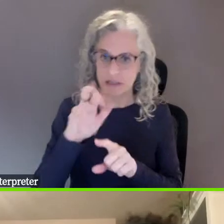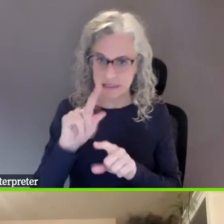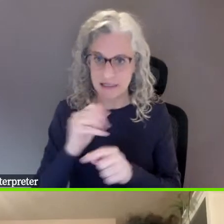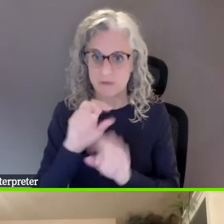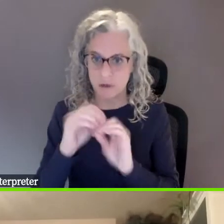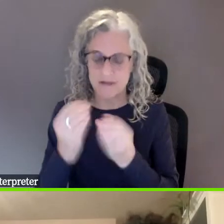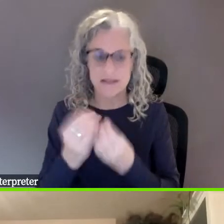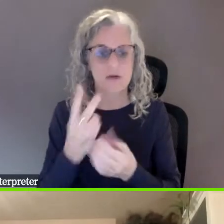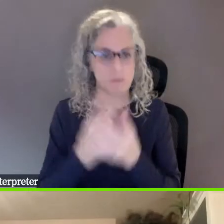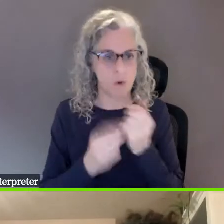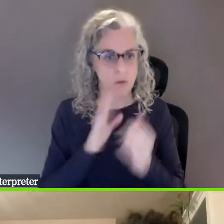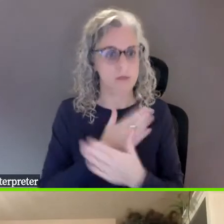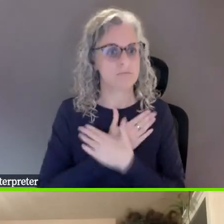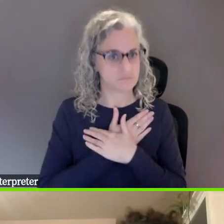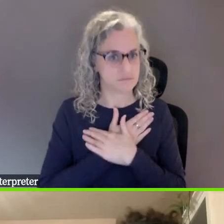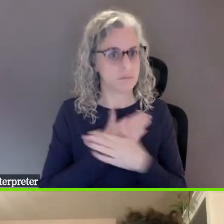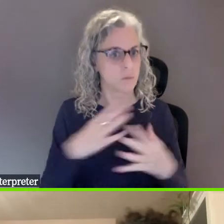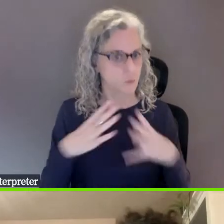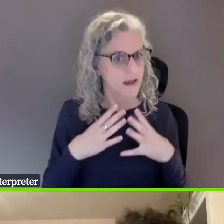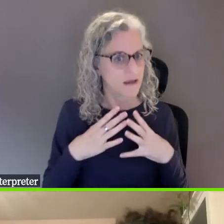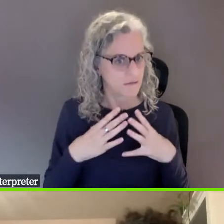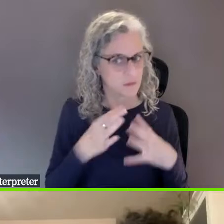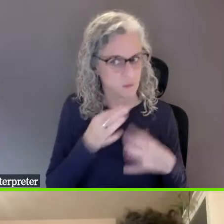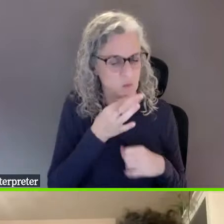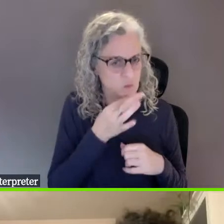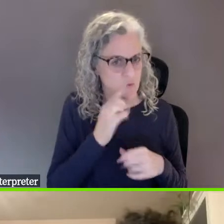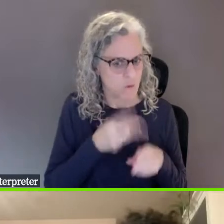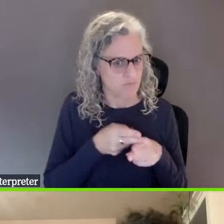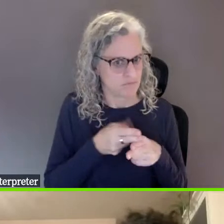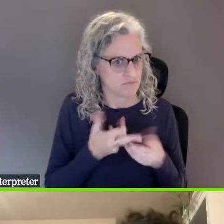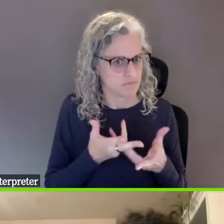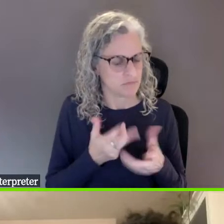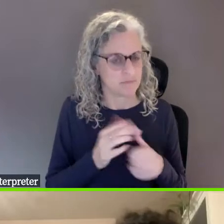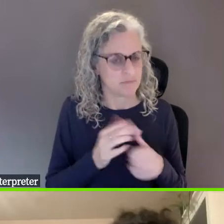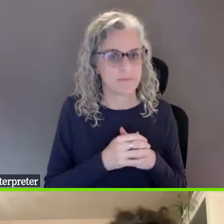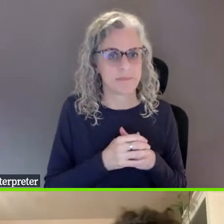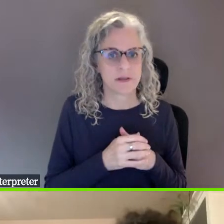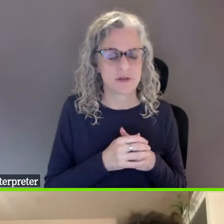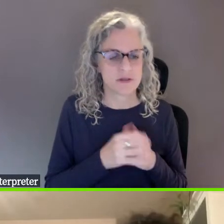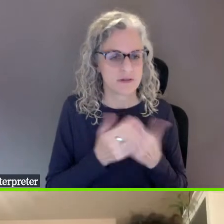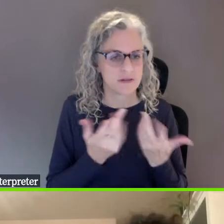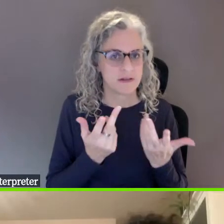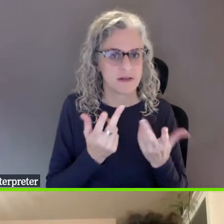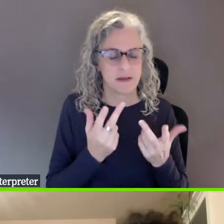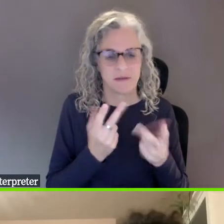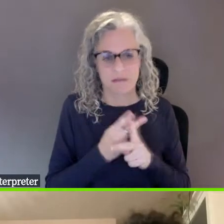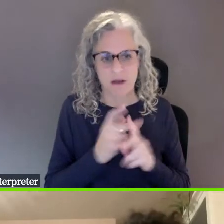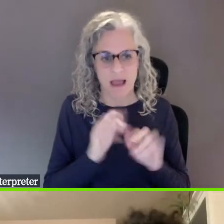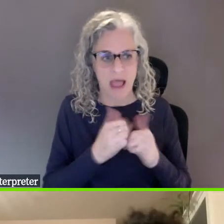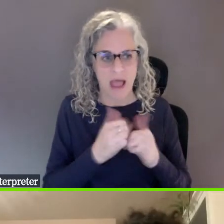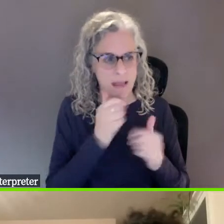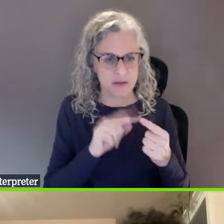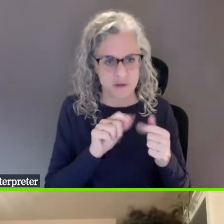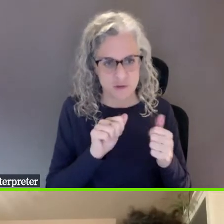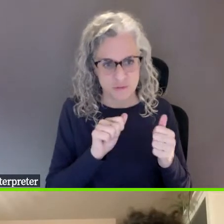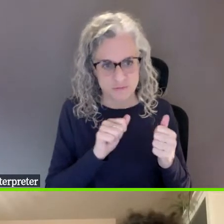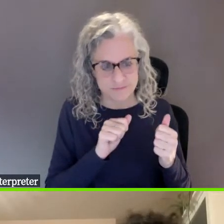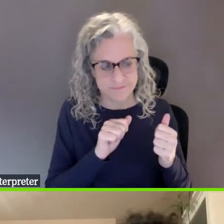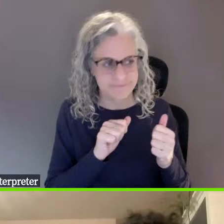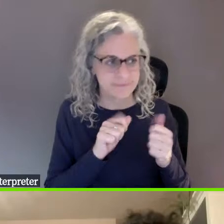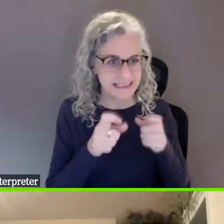bit. Trying to just find ways to weather any possible like opposition and really thinking that